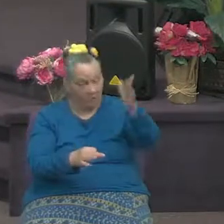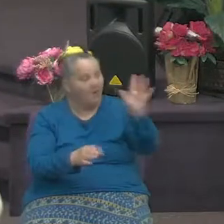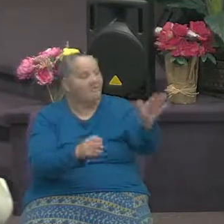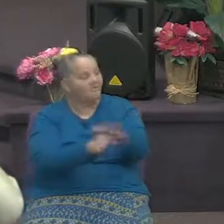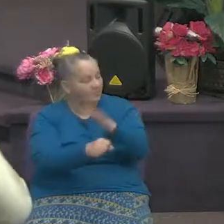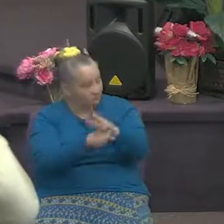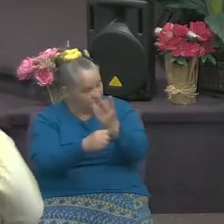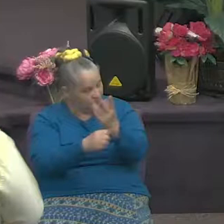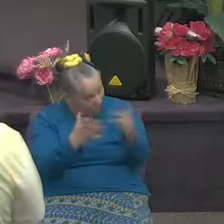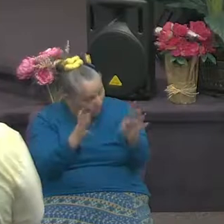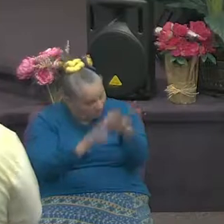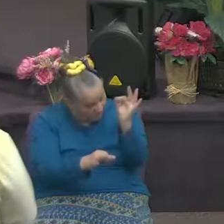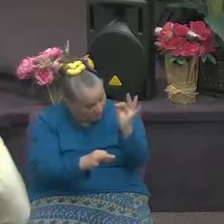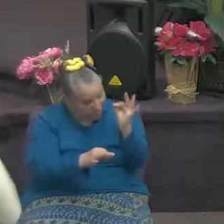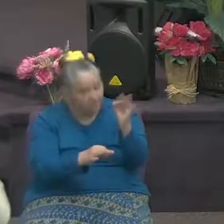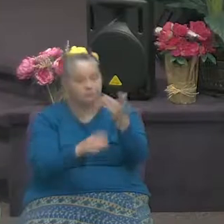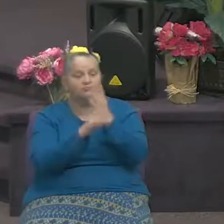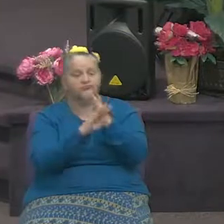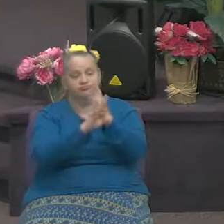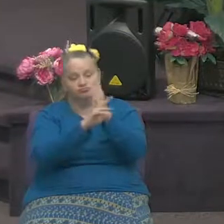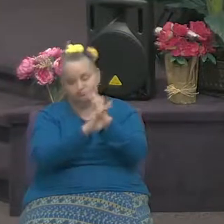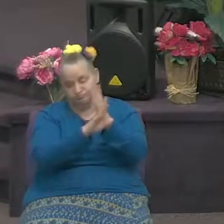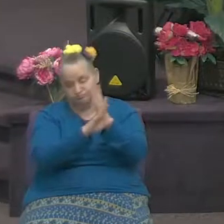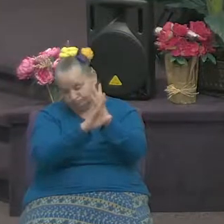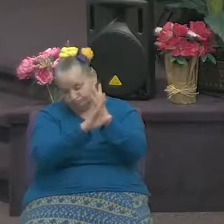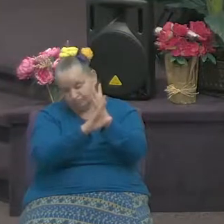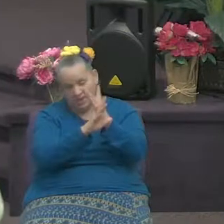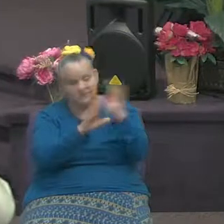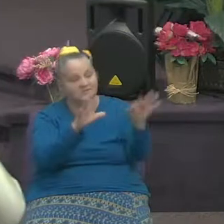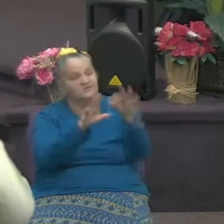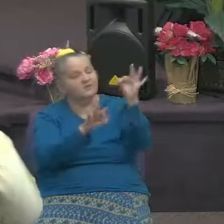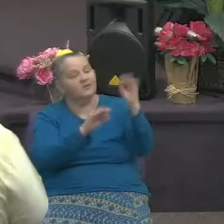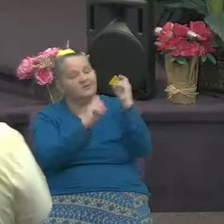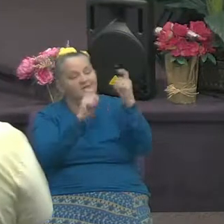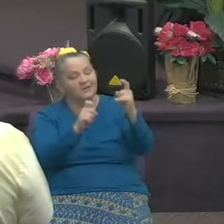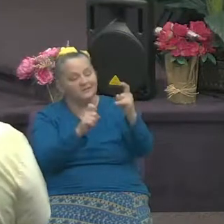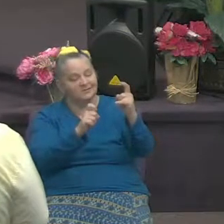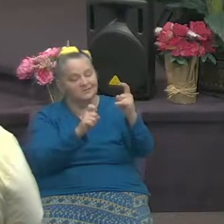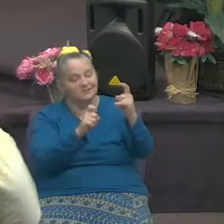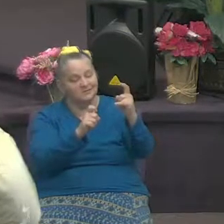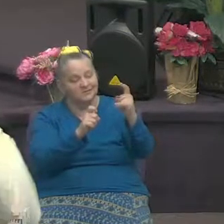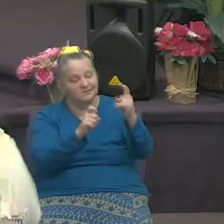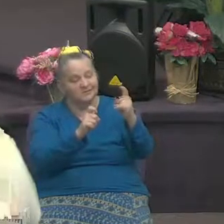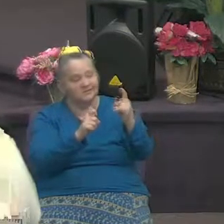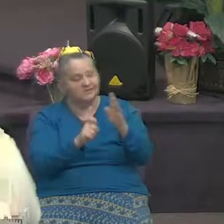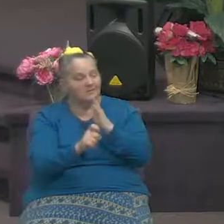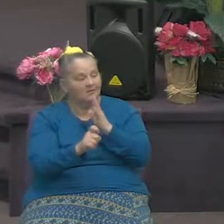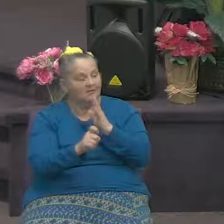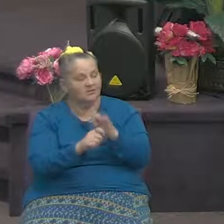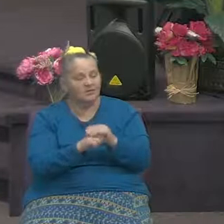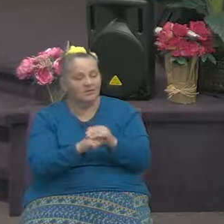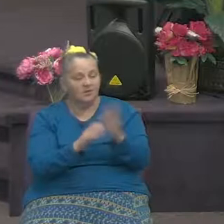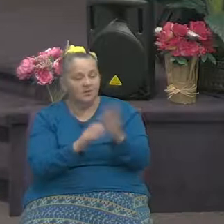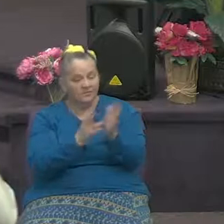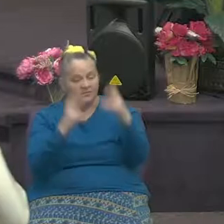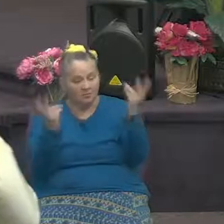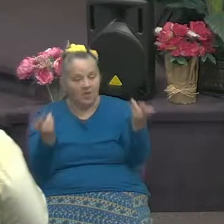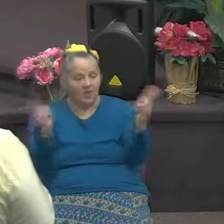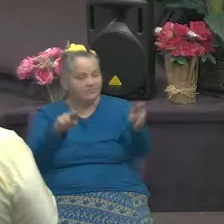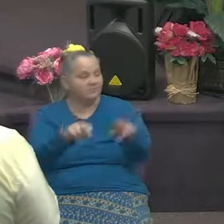fill you with the gift of the Holy Ghost. You will speak with other tongues as the Spirit of God gives you utterance, and your victory will come.